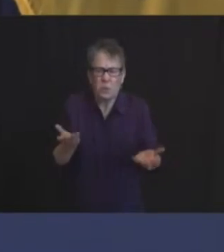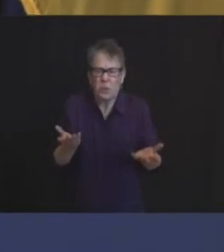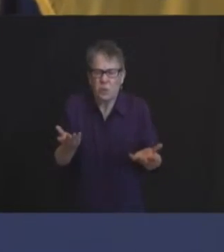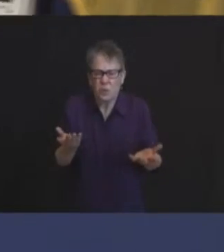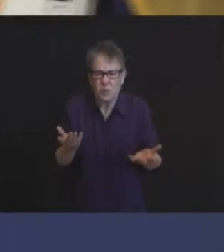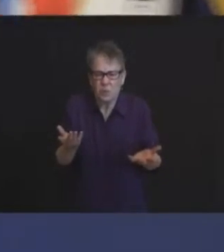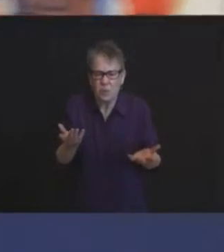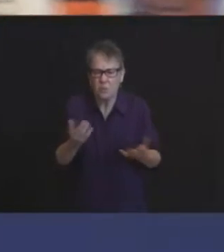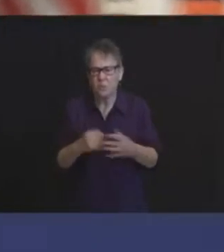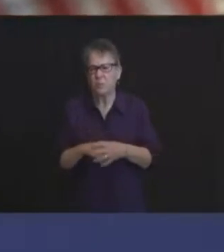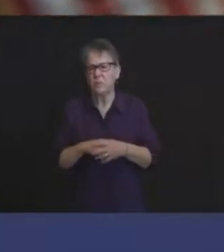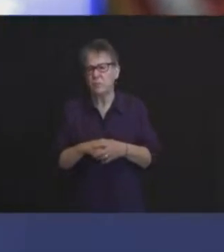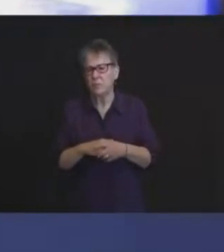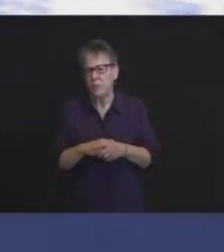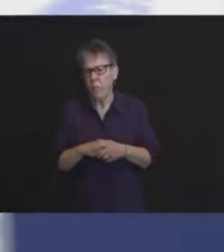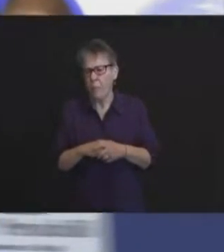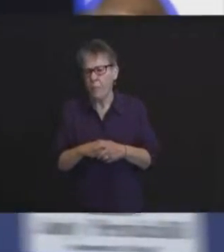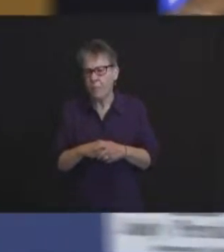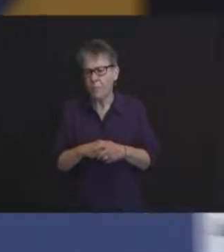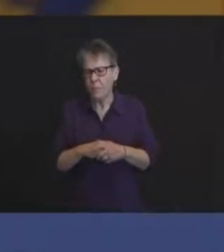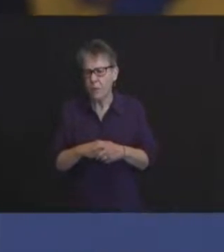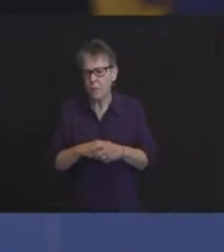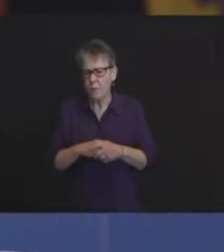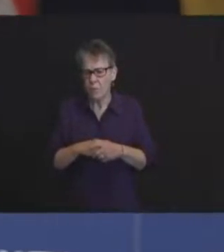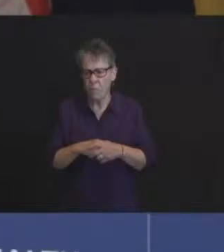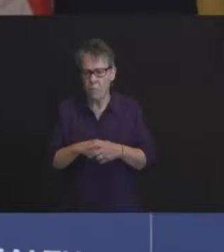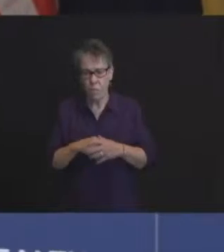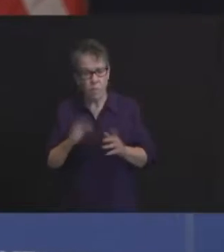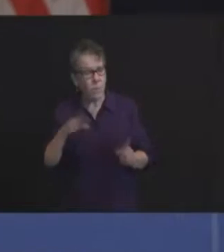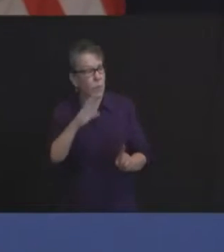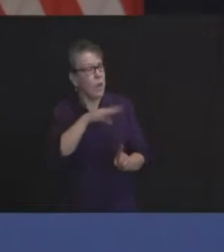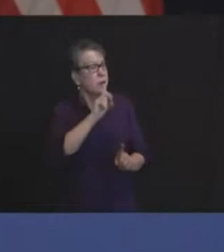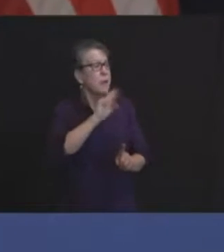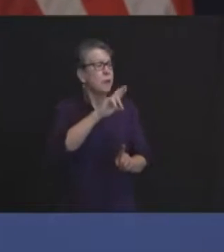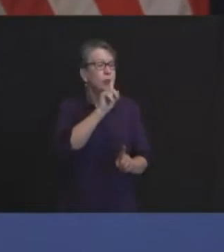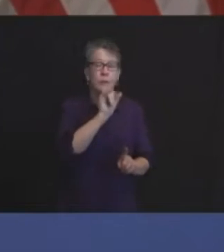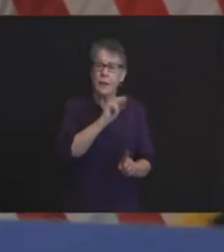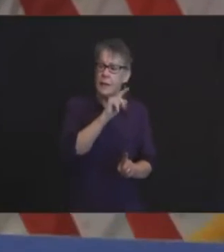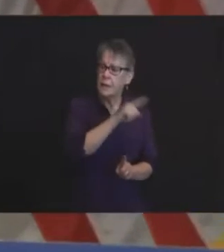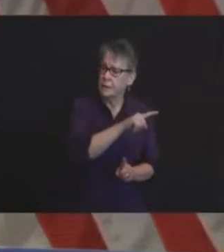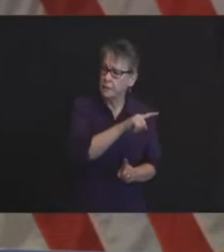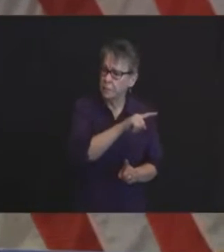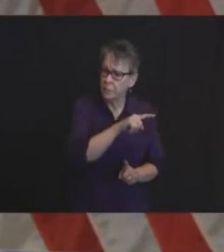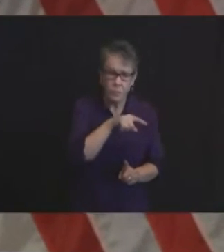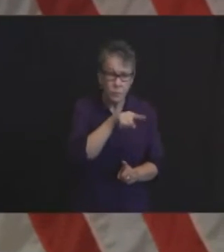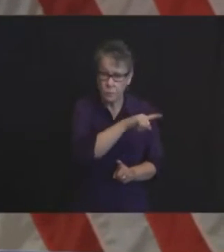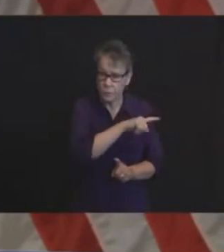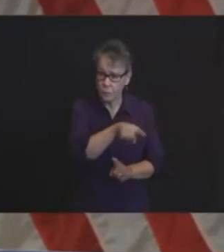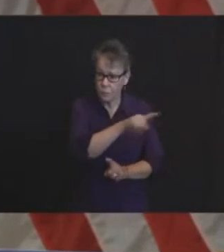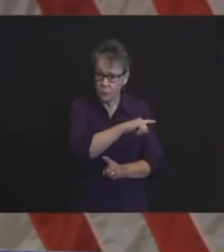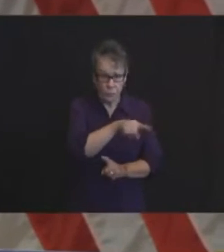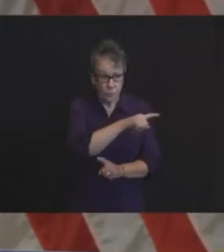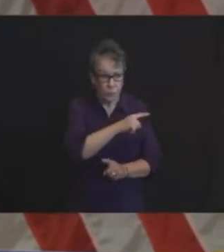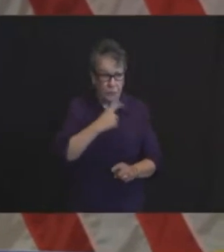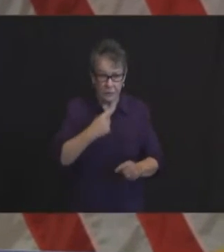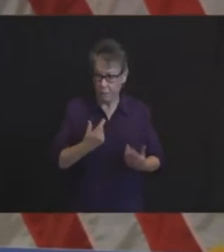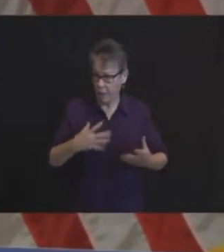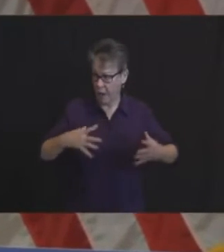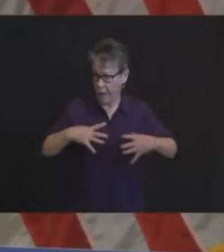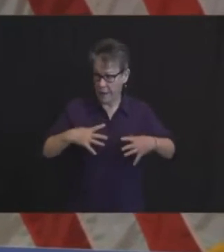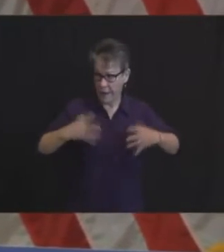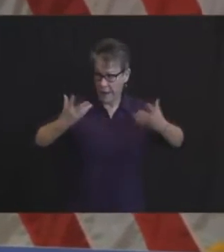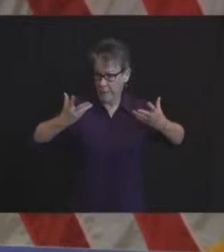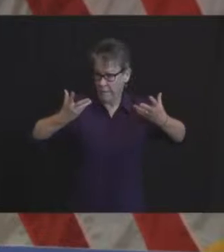Well, ensuring that we keep our guard up is probably the best safeguard, as well as getting the vaccination rates up. What we can